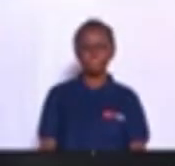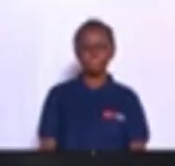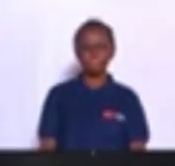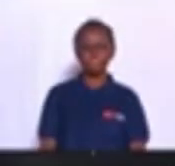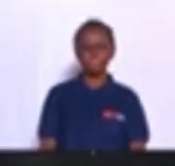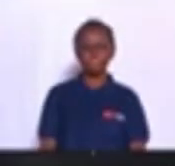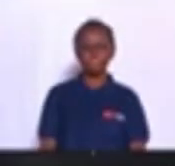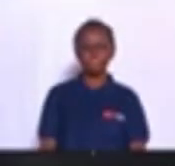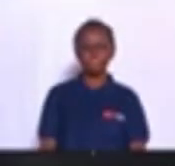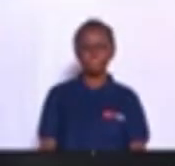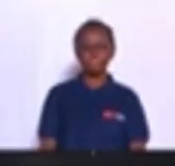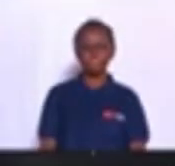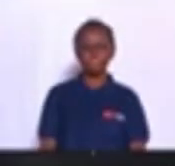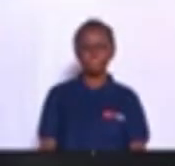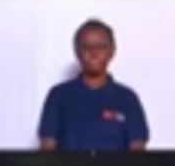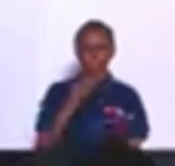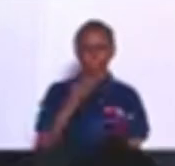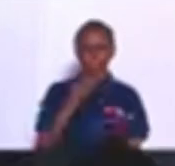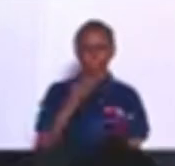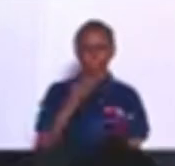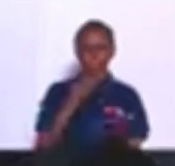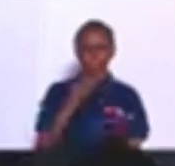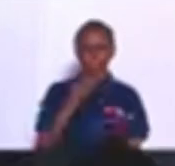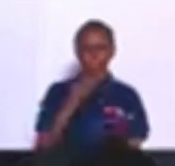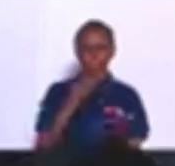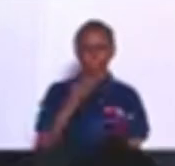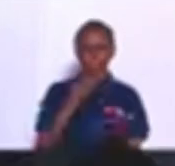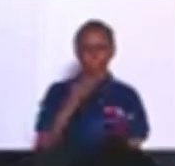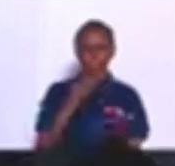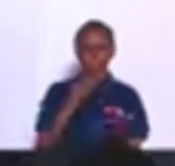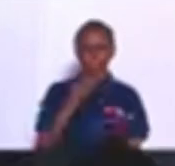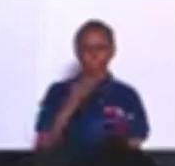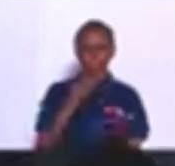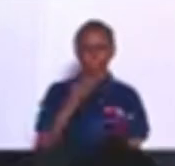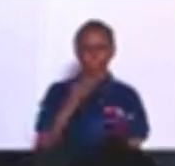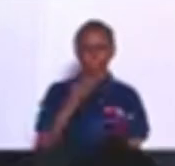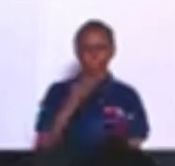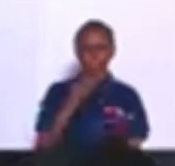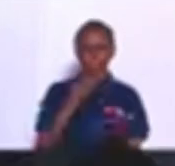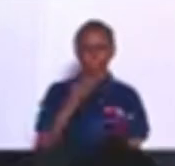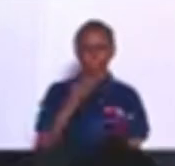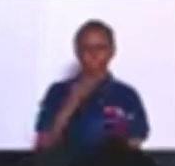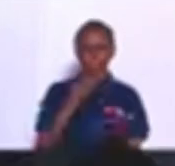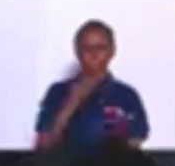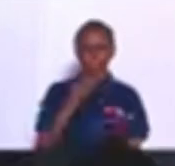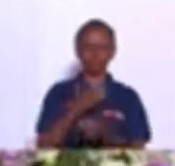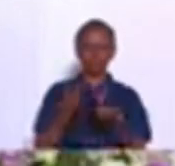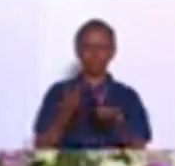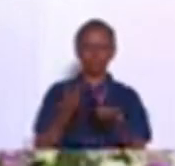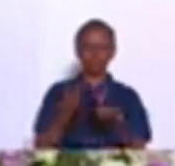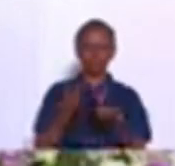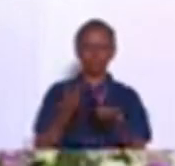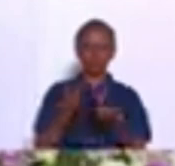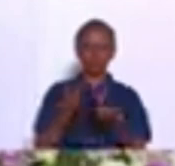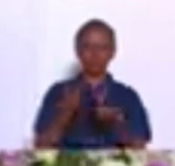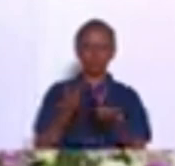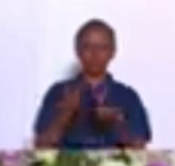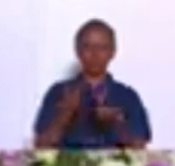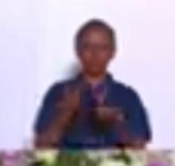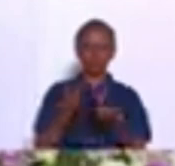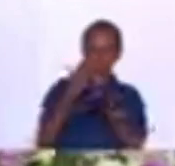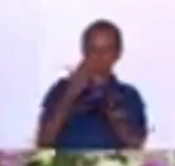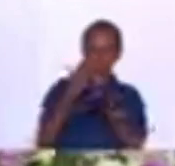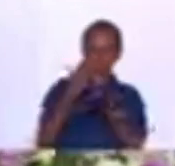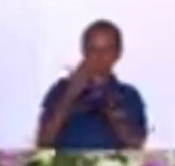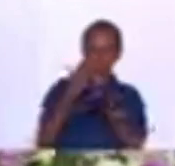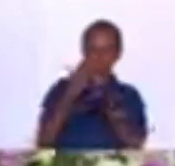We thank God for his grace and mercy to be with us again. We really appreciate that God is taking